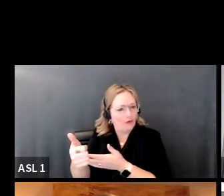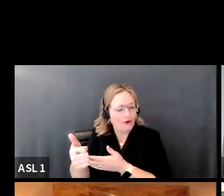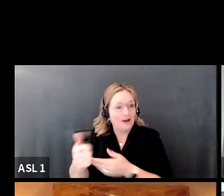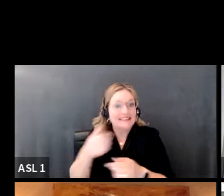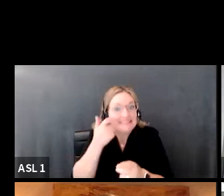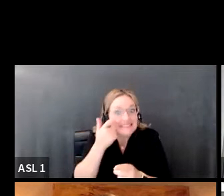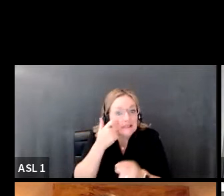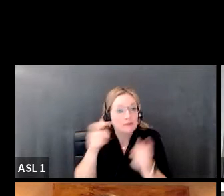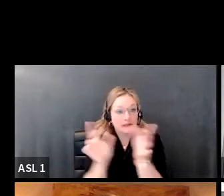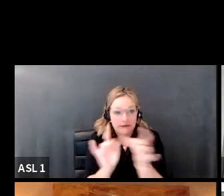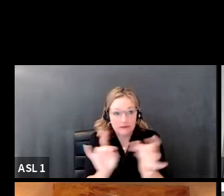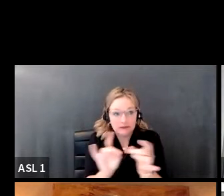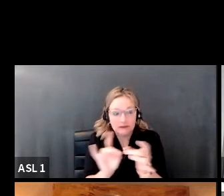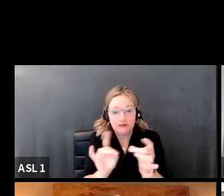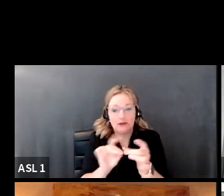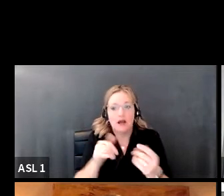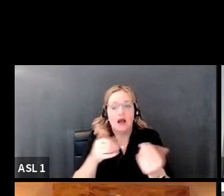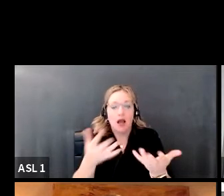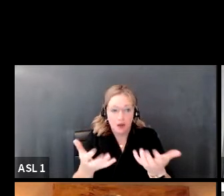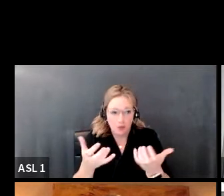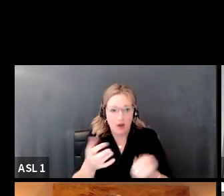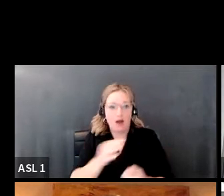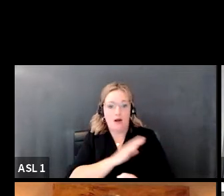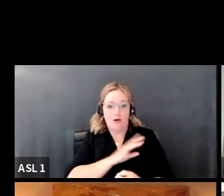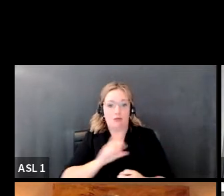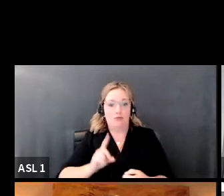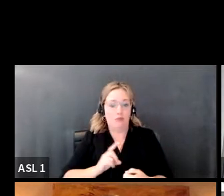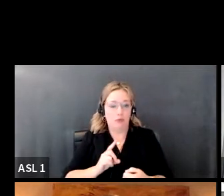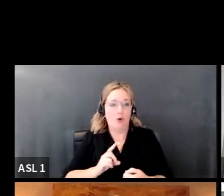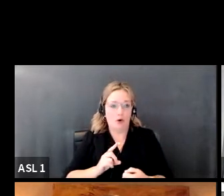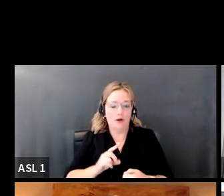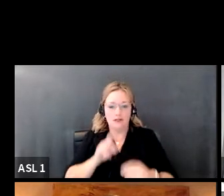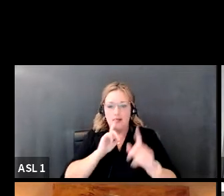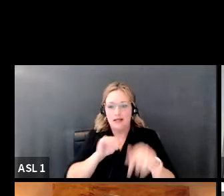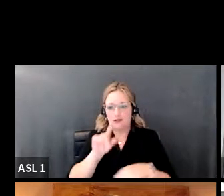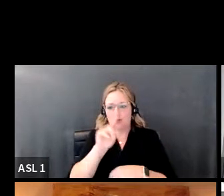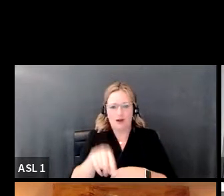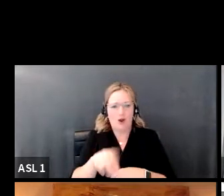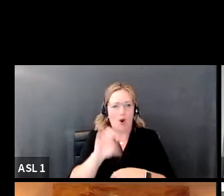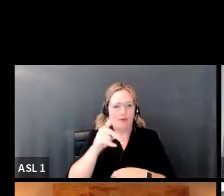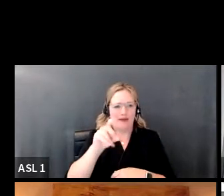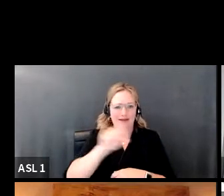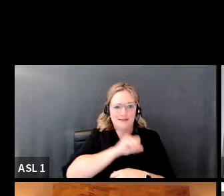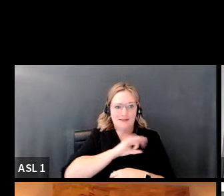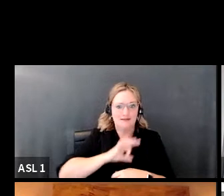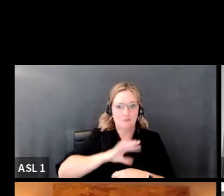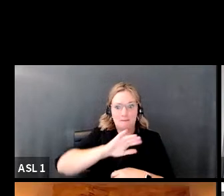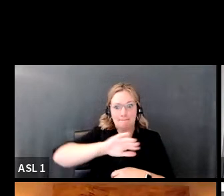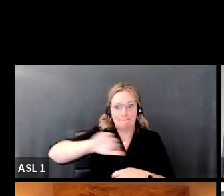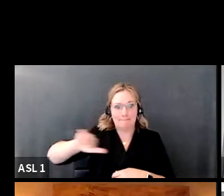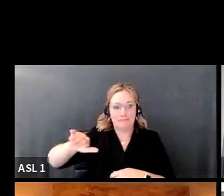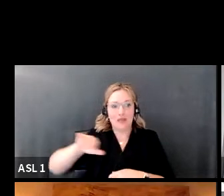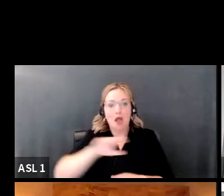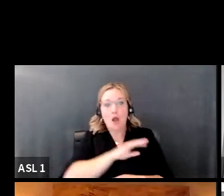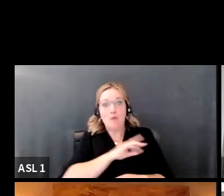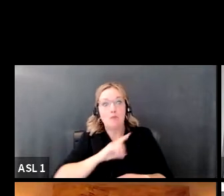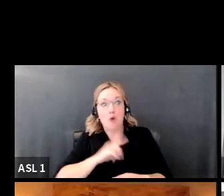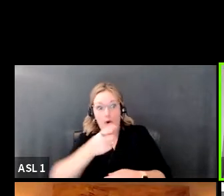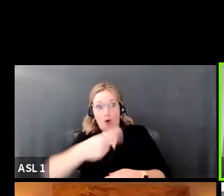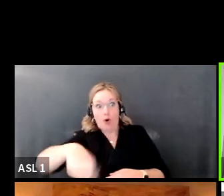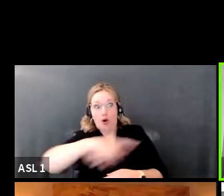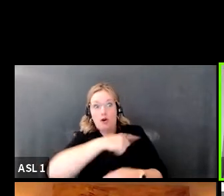did say that i'd like the board members to answer these questions and not obs staff because they're the ones who represent us the